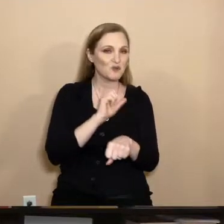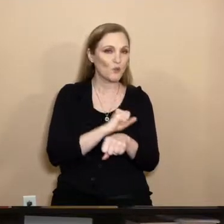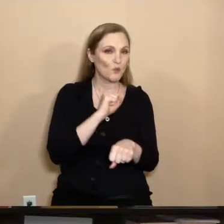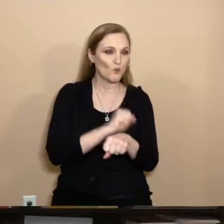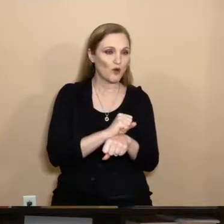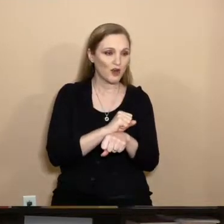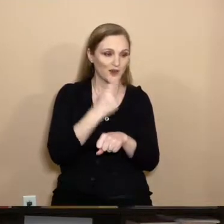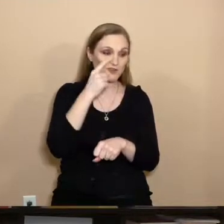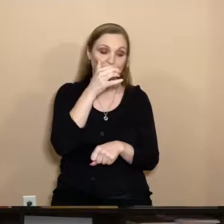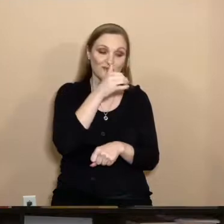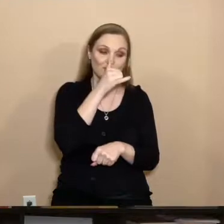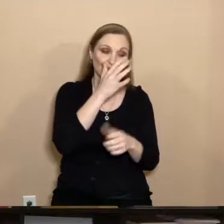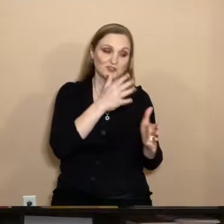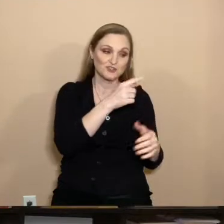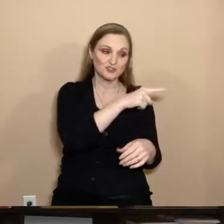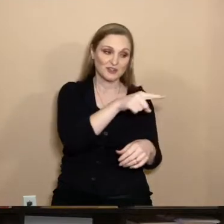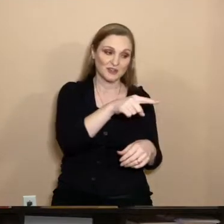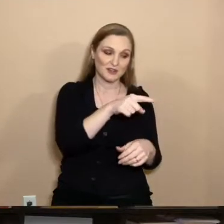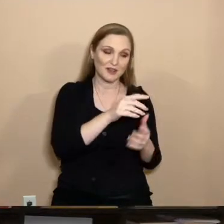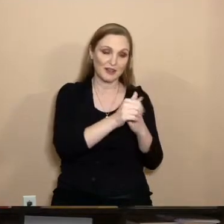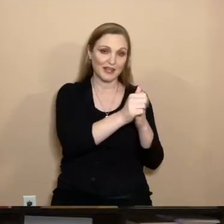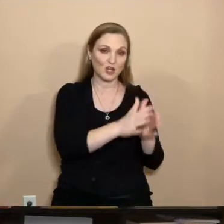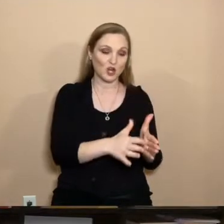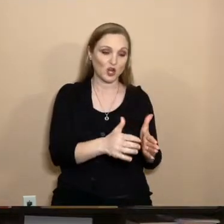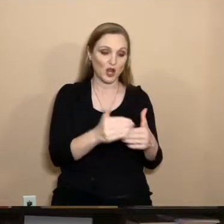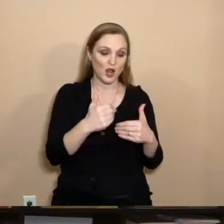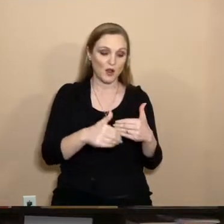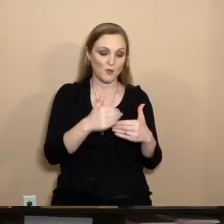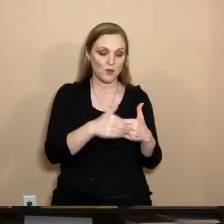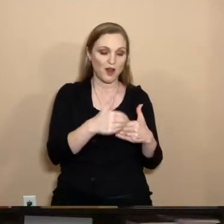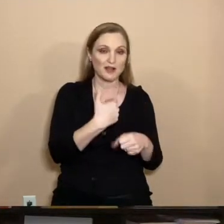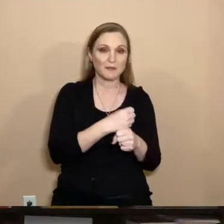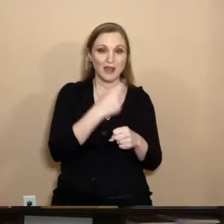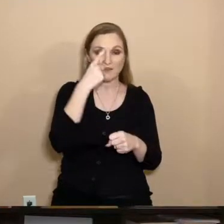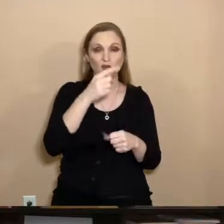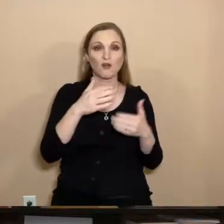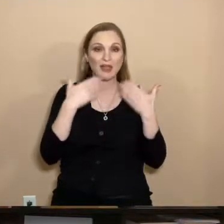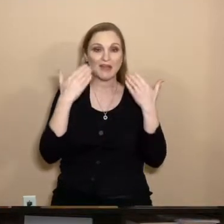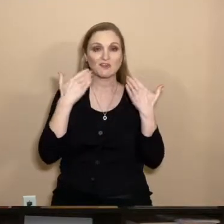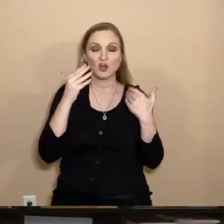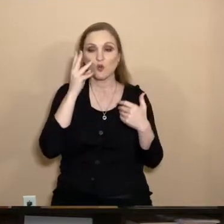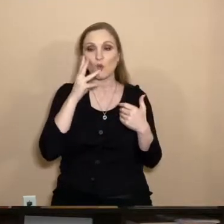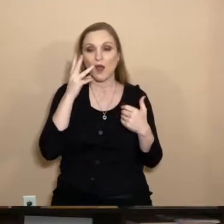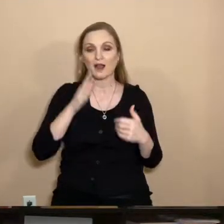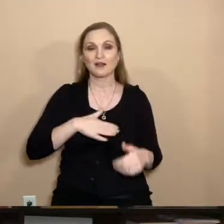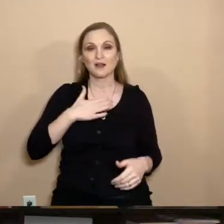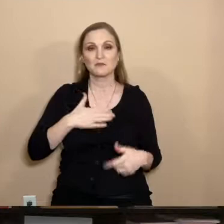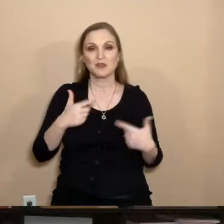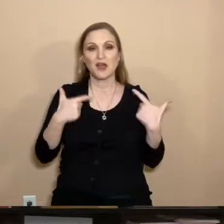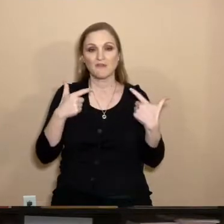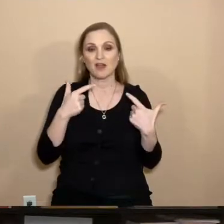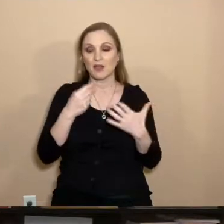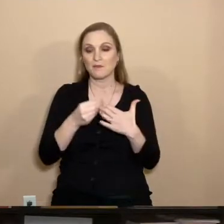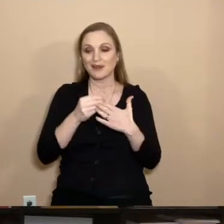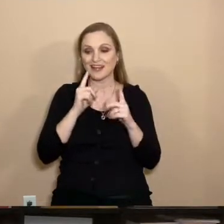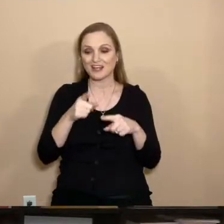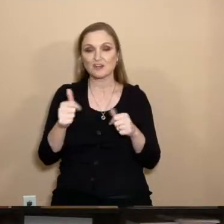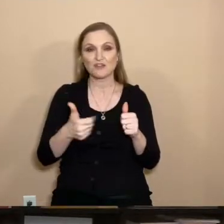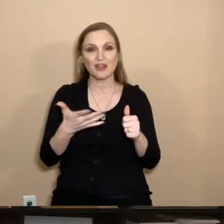of the foolish leader. And still talking about bread is made for laughter, wine gladdens life, and money answers everything. That's